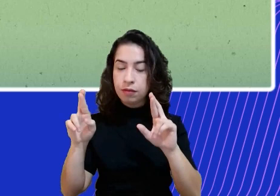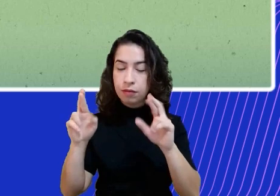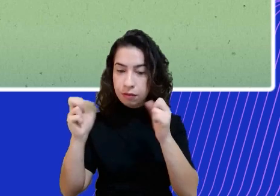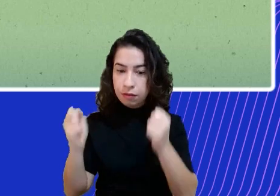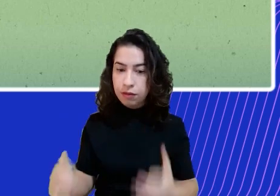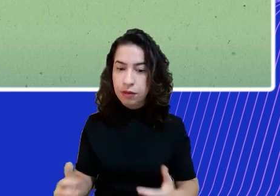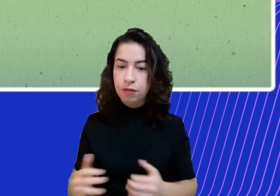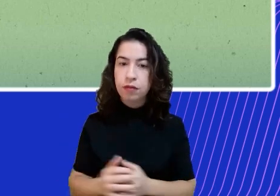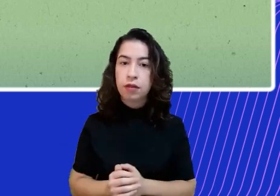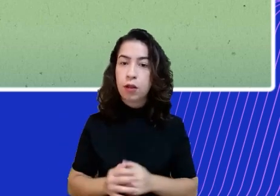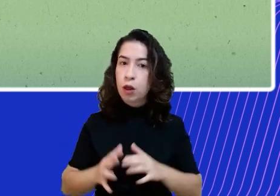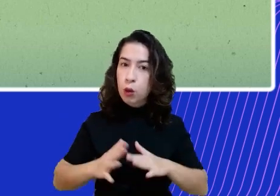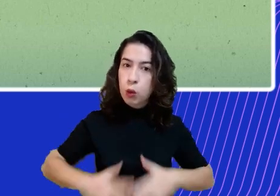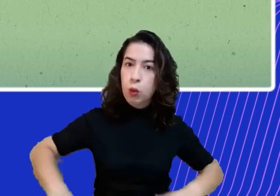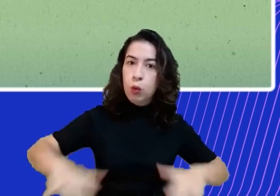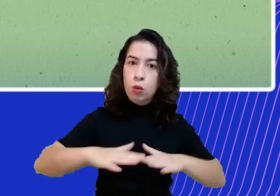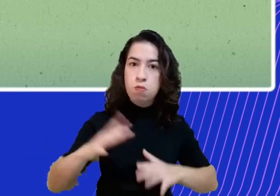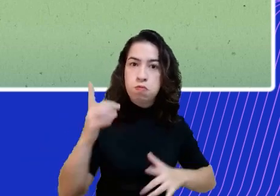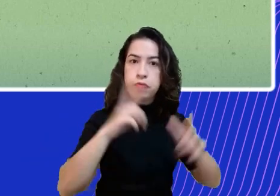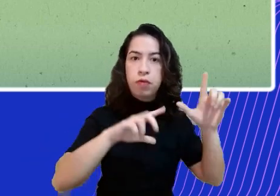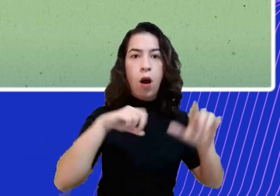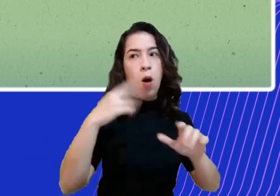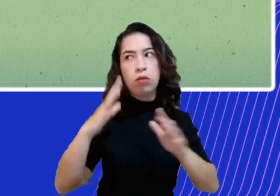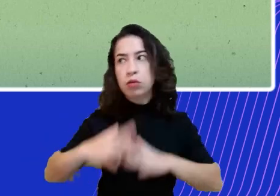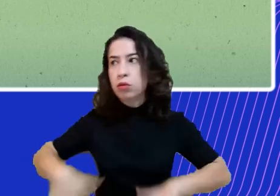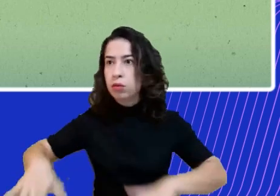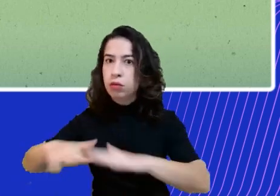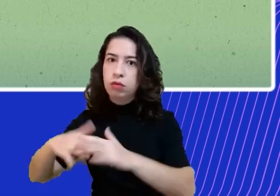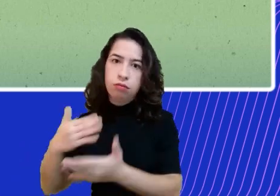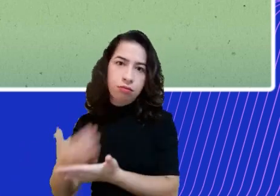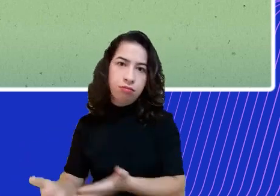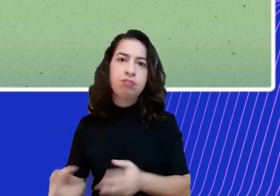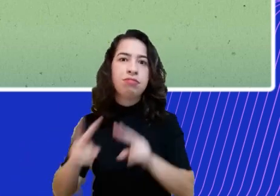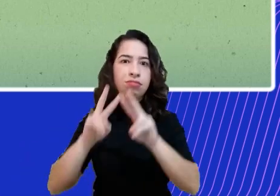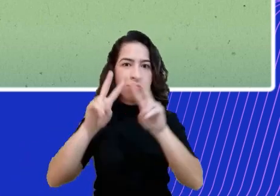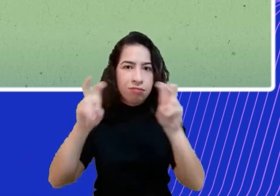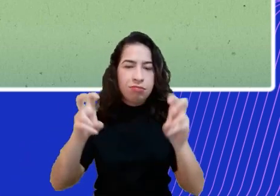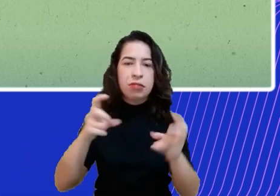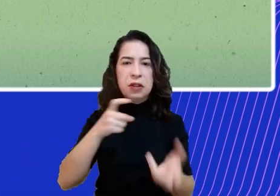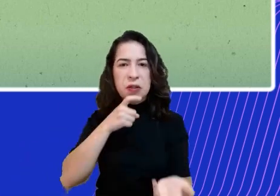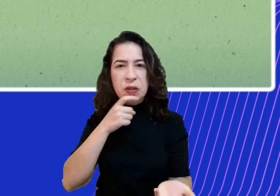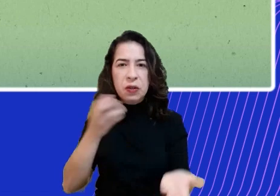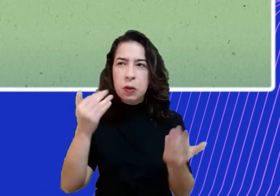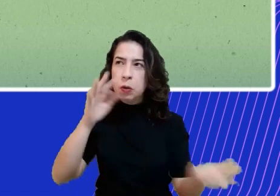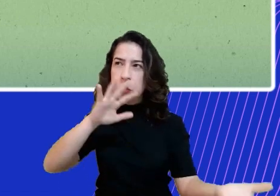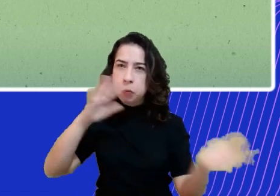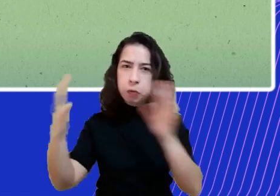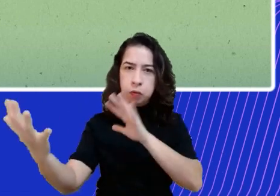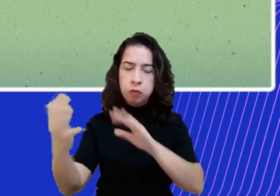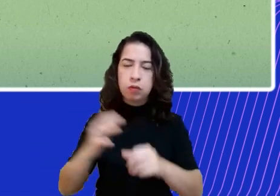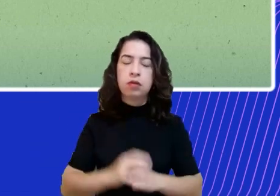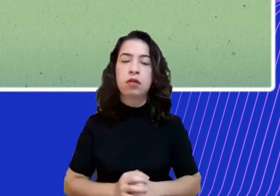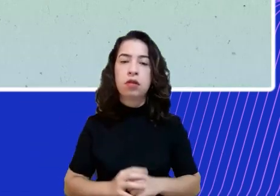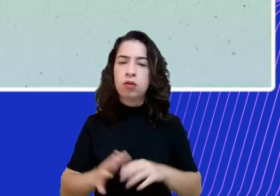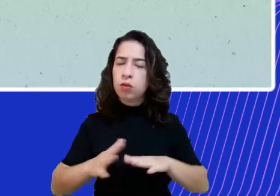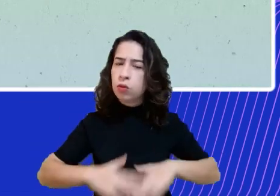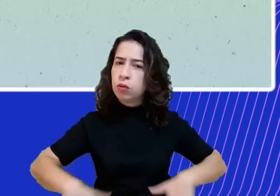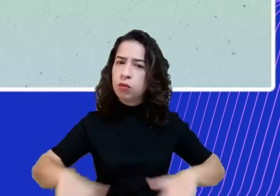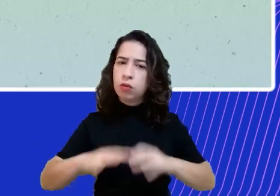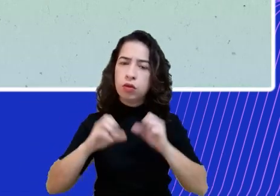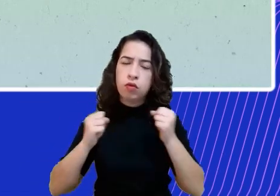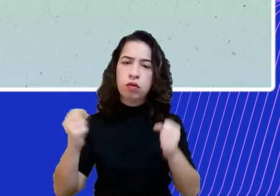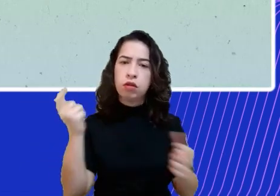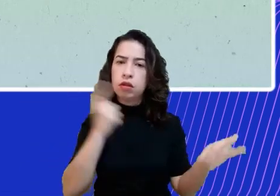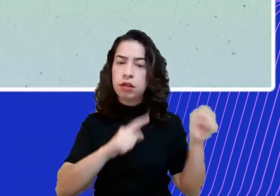going to win or everyone is going to lose when we're talking about climate change. So let's everyone win. Let's, as